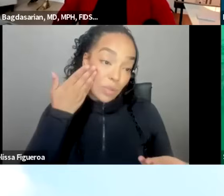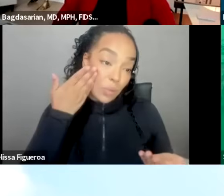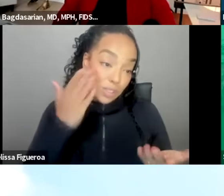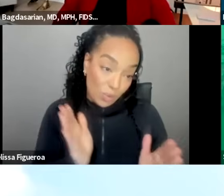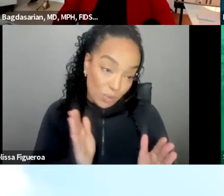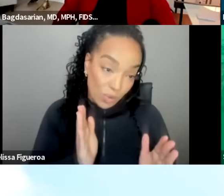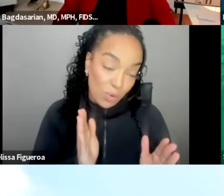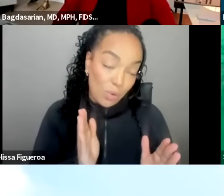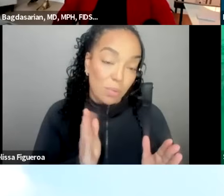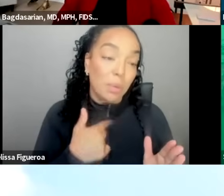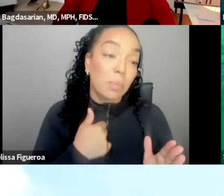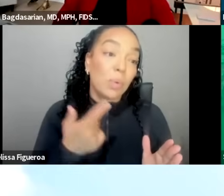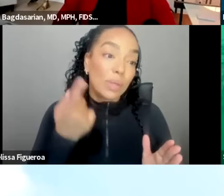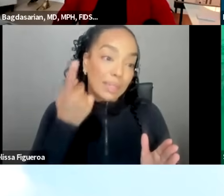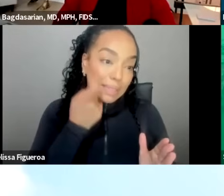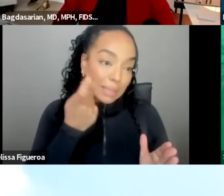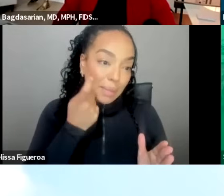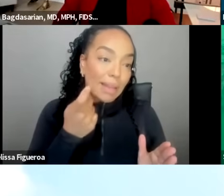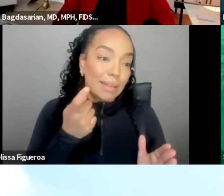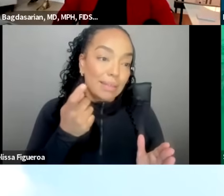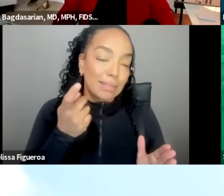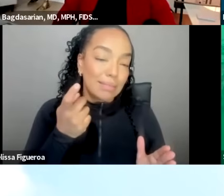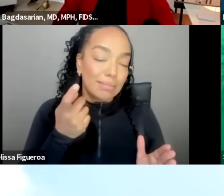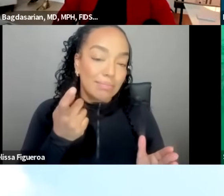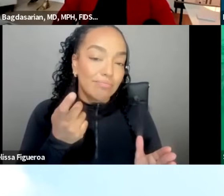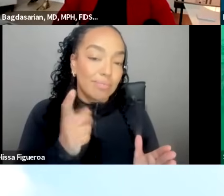that if there's widespread